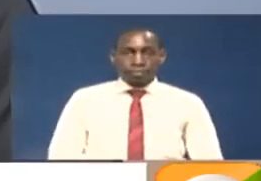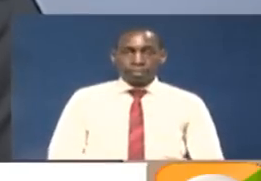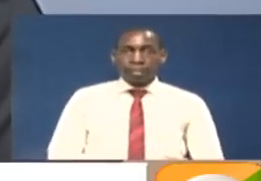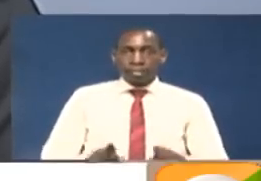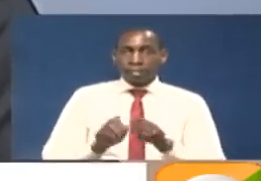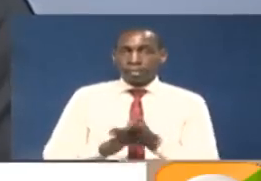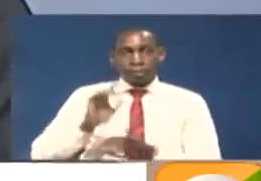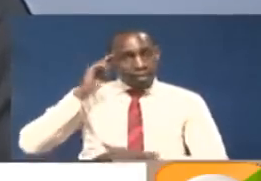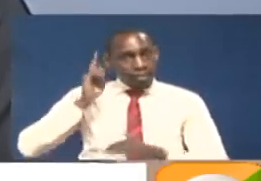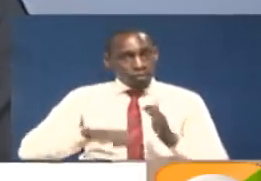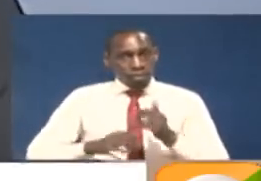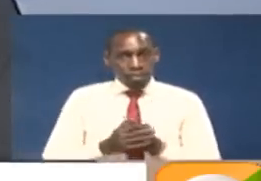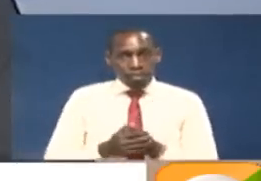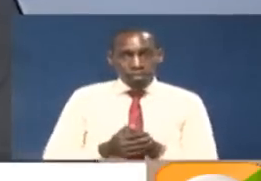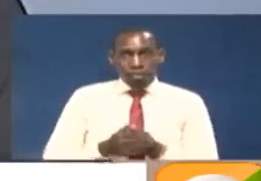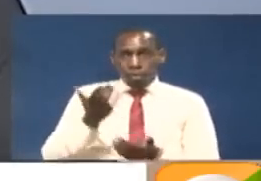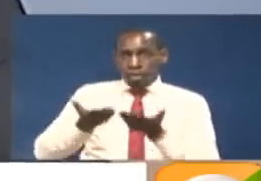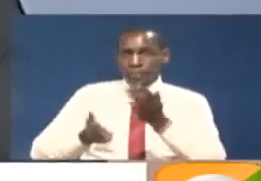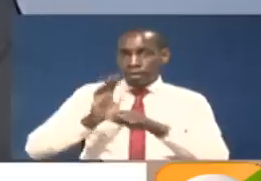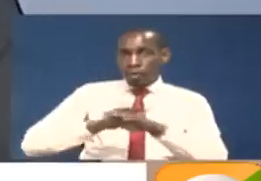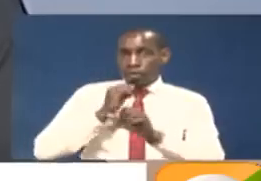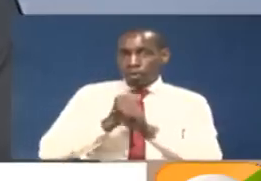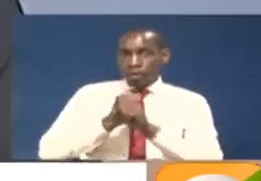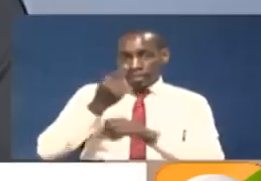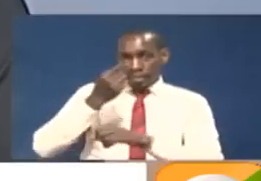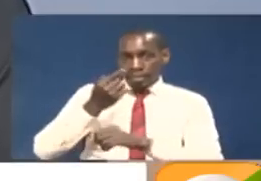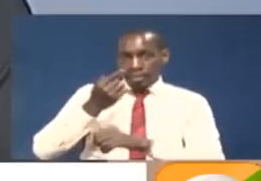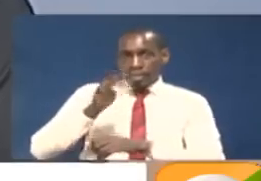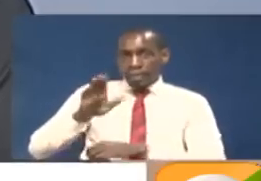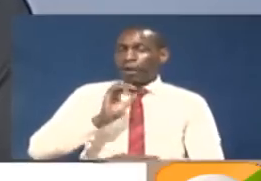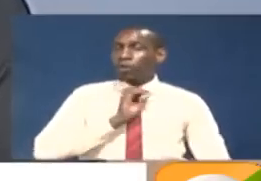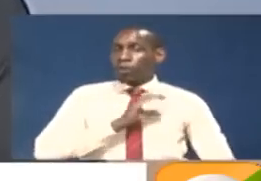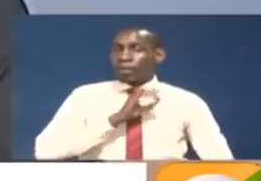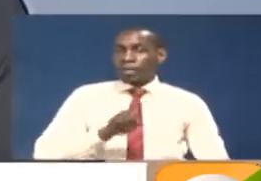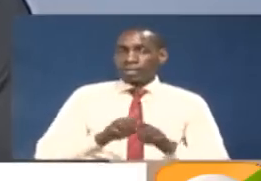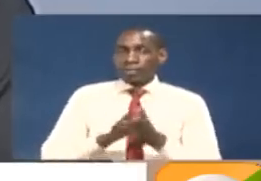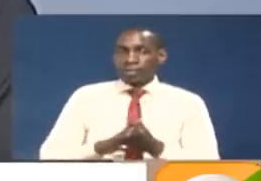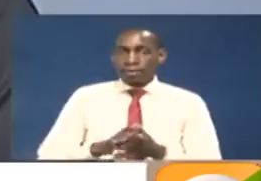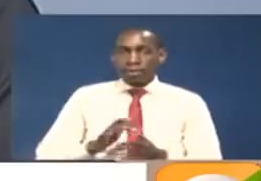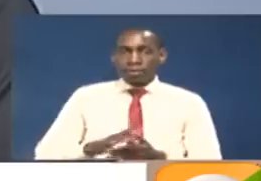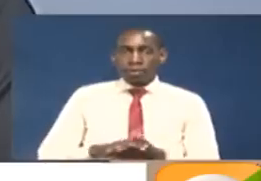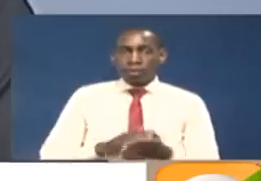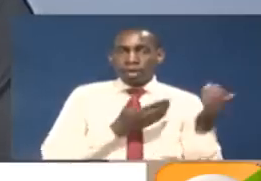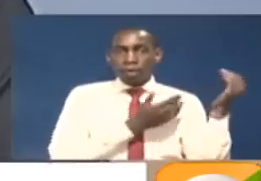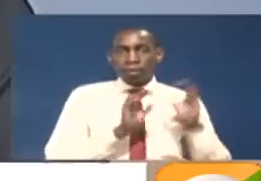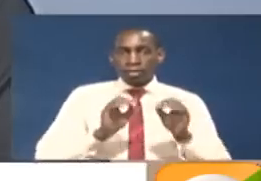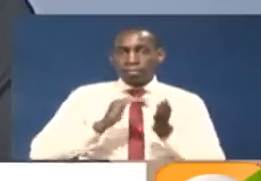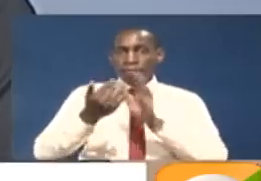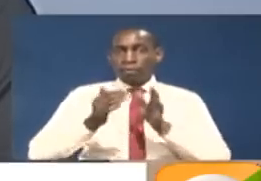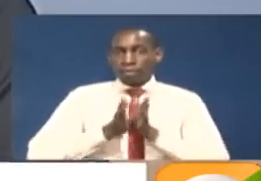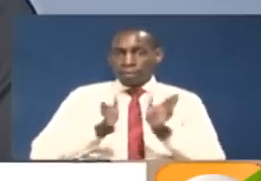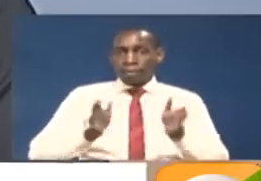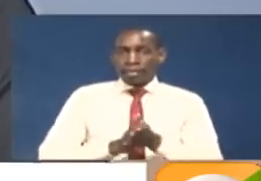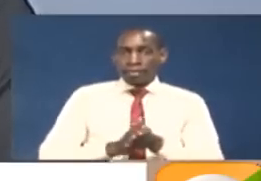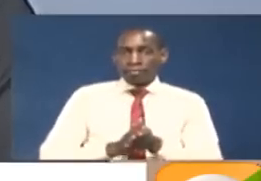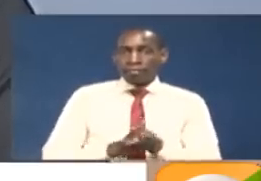who mistakenly think it is a measure of good performance for them to lament and sound helpless in public. It